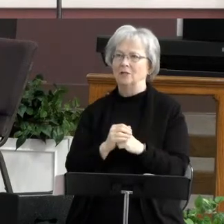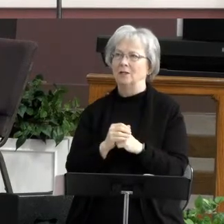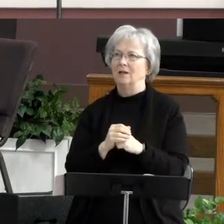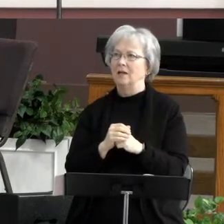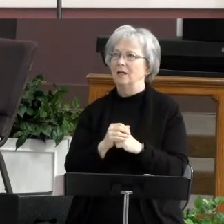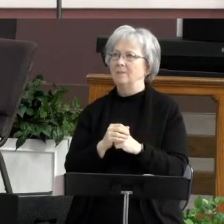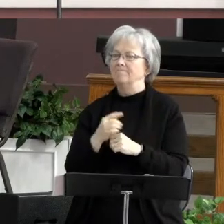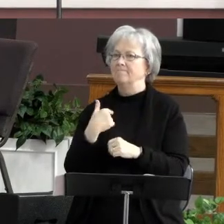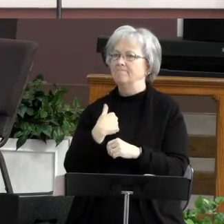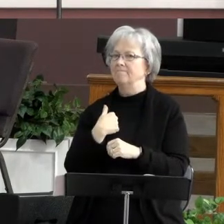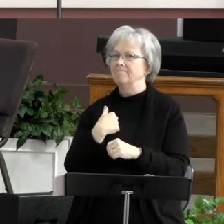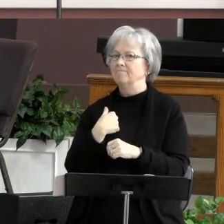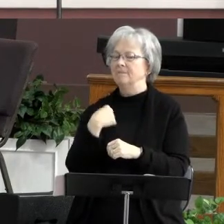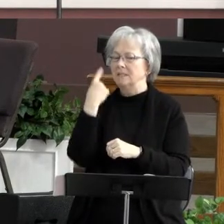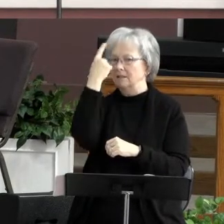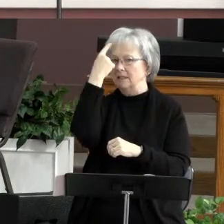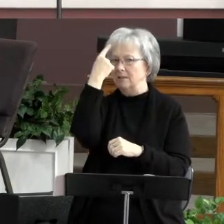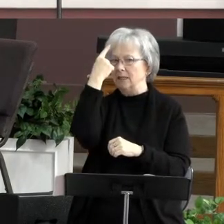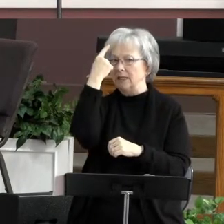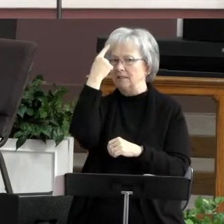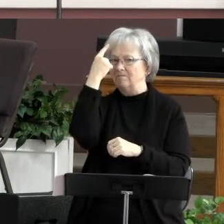I'm a little confused